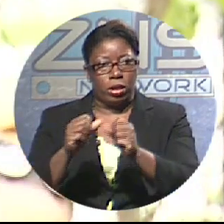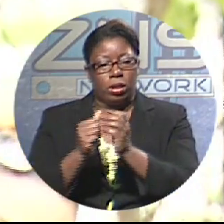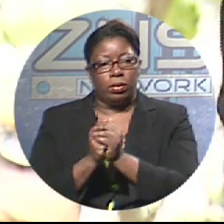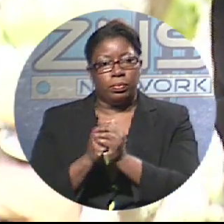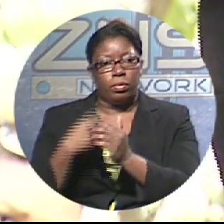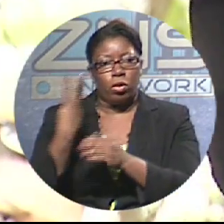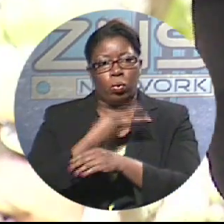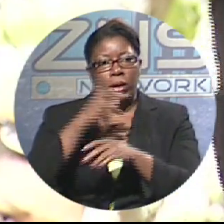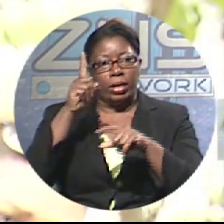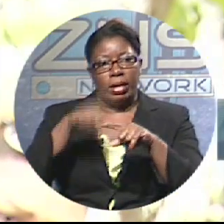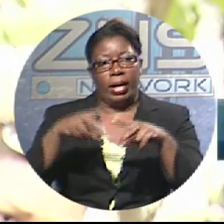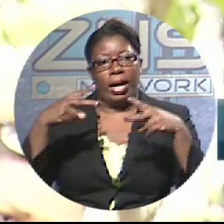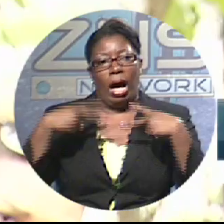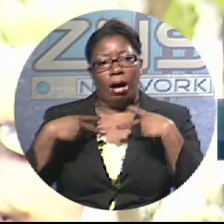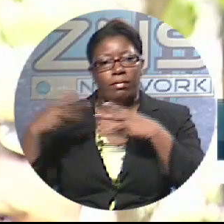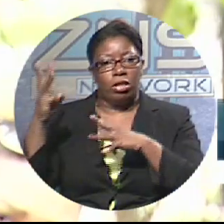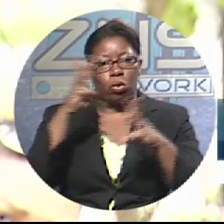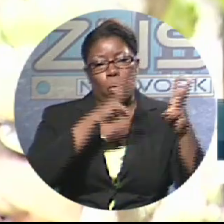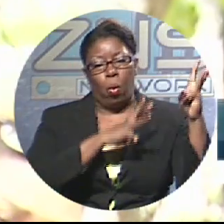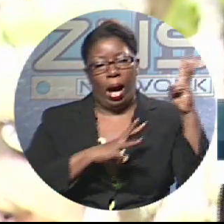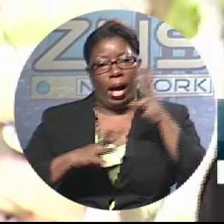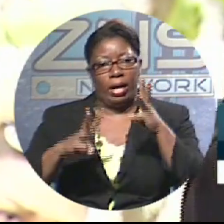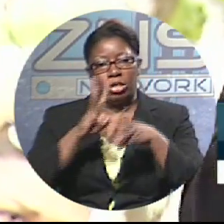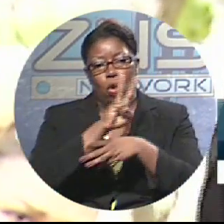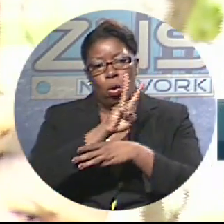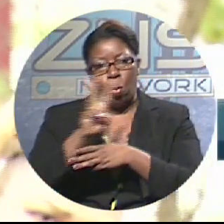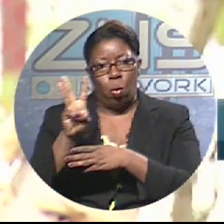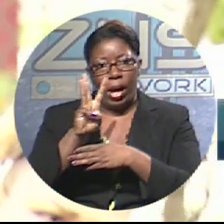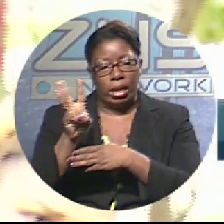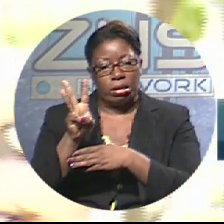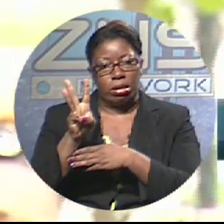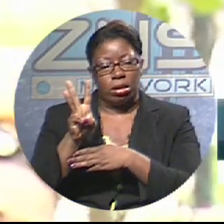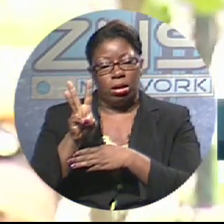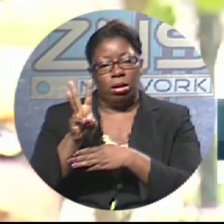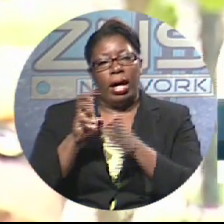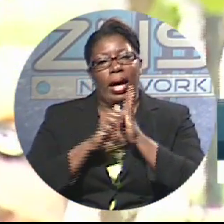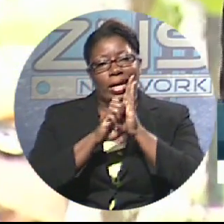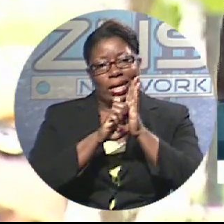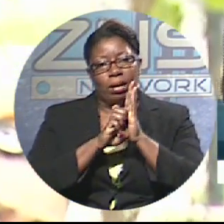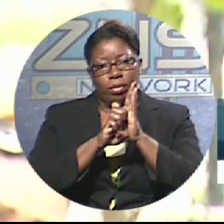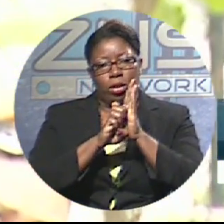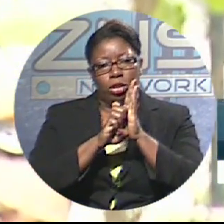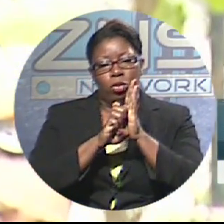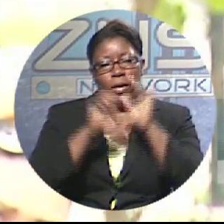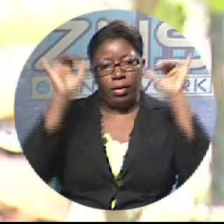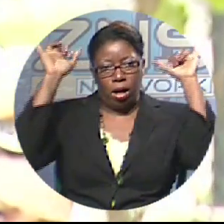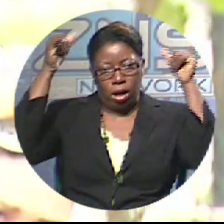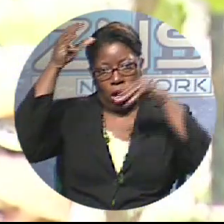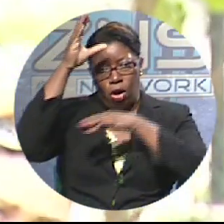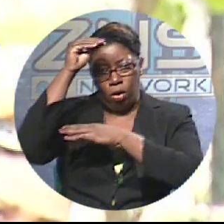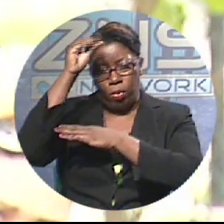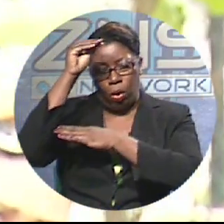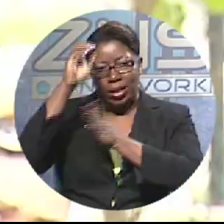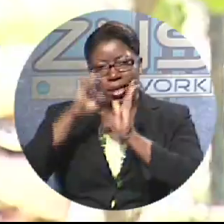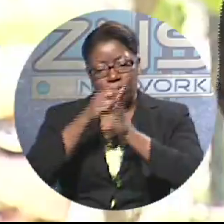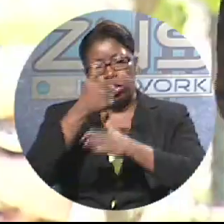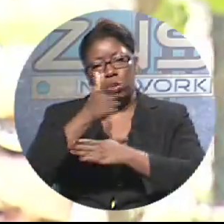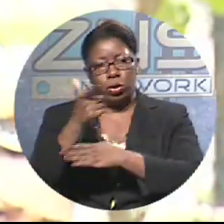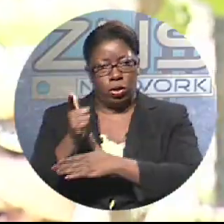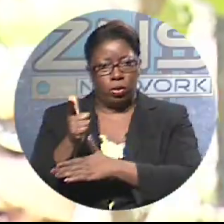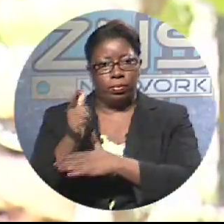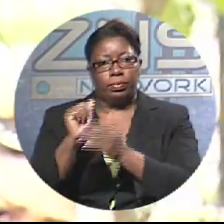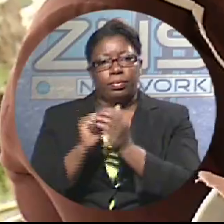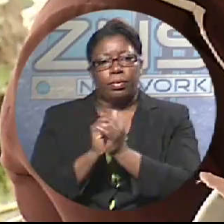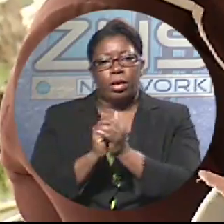cannot have the Wild West in this country where with impunity, young men could ride around and shoot people down